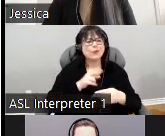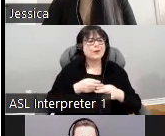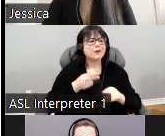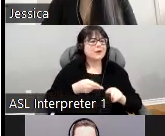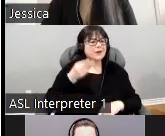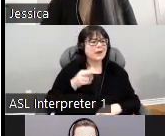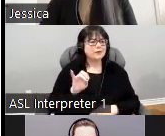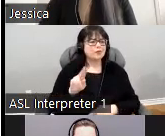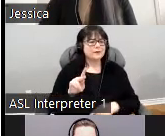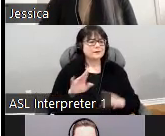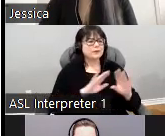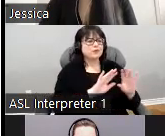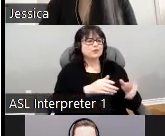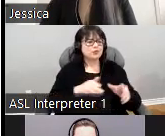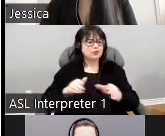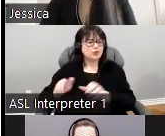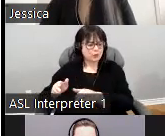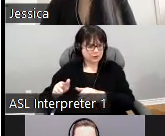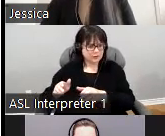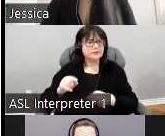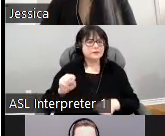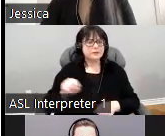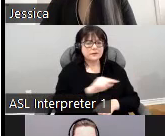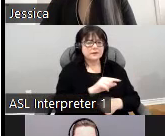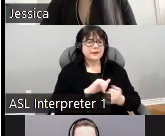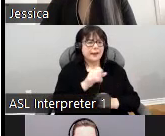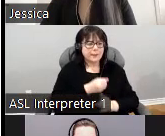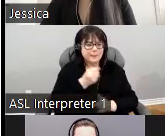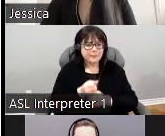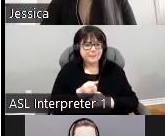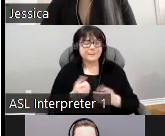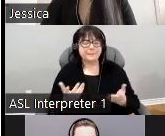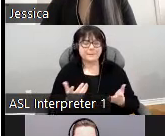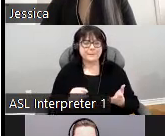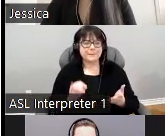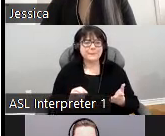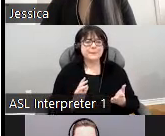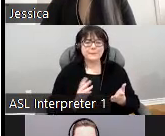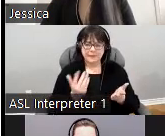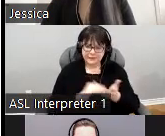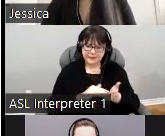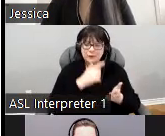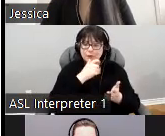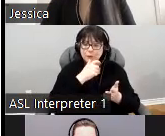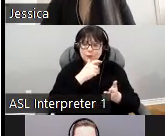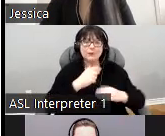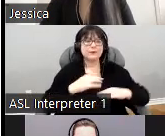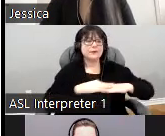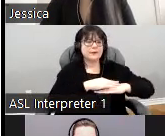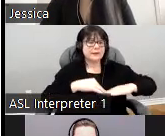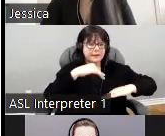due to the numbers we showed you earlier. So we're talking about Indigenous women, 2S